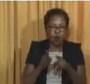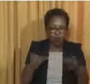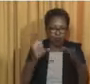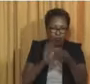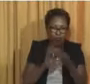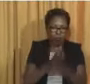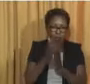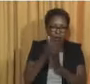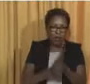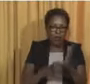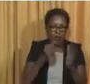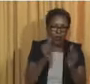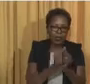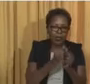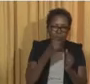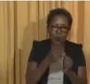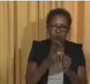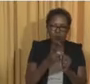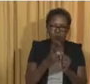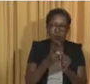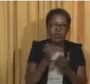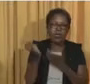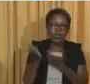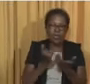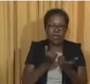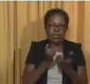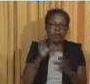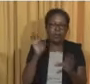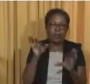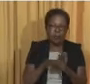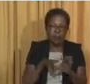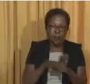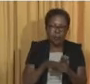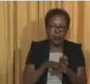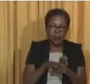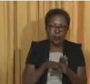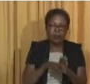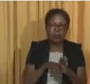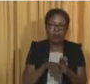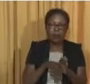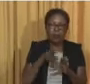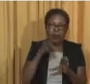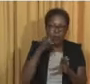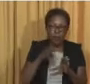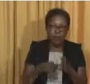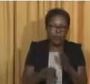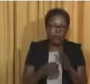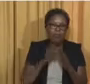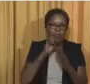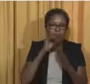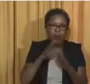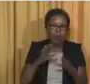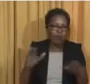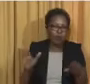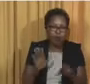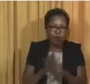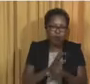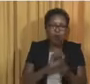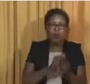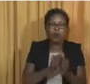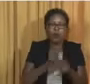the Constitution requires public participation, which must inform the entire amendment process. Second,